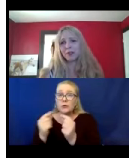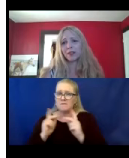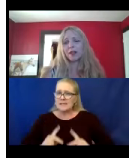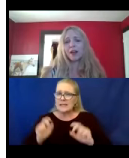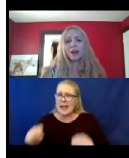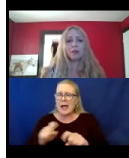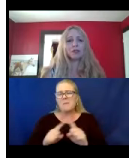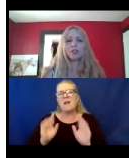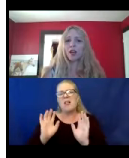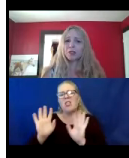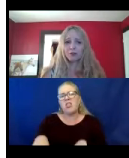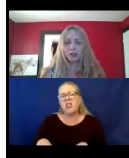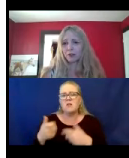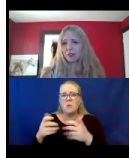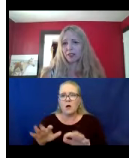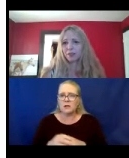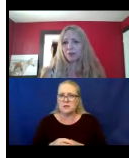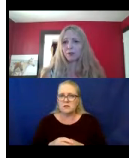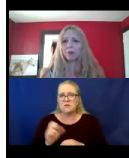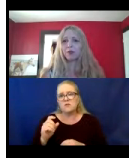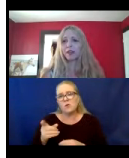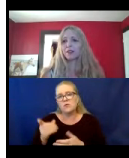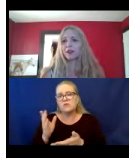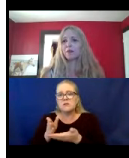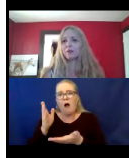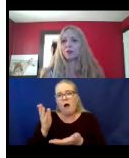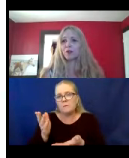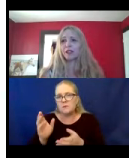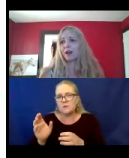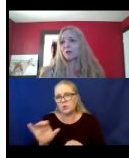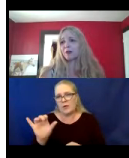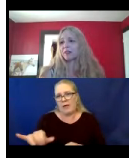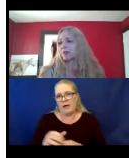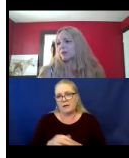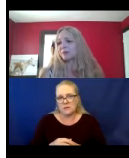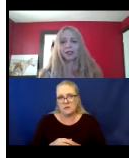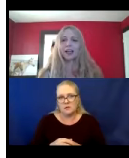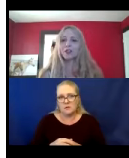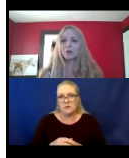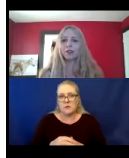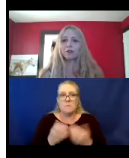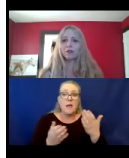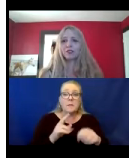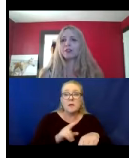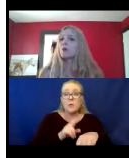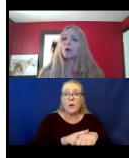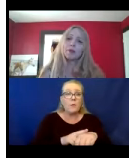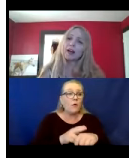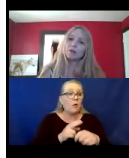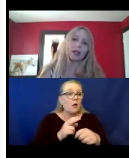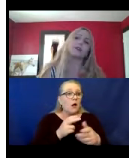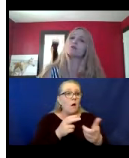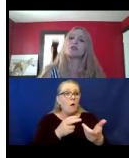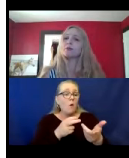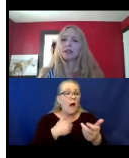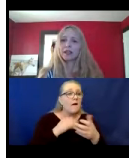to. And you've stopped doing those things, or people that you normally have a regular connection with, you've just pulled back